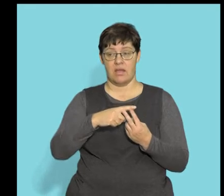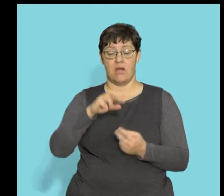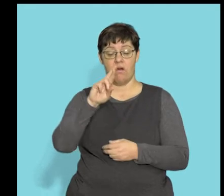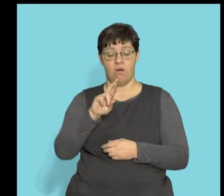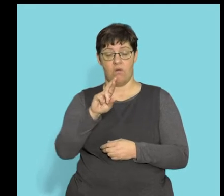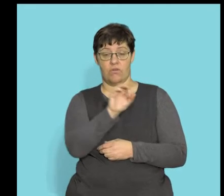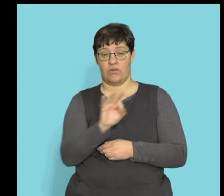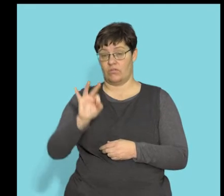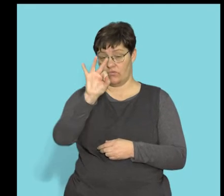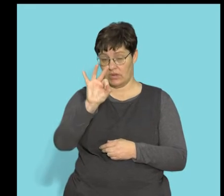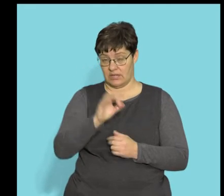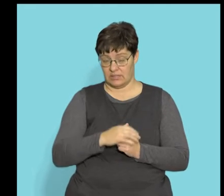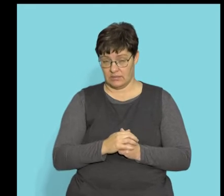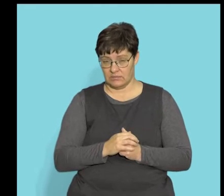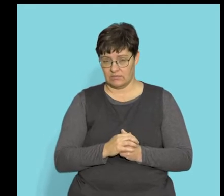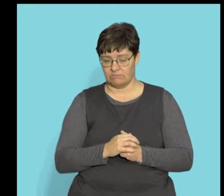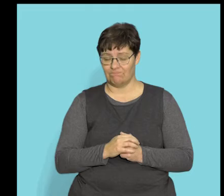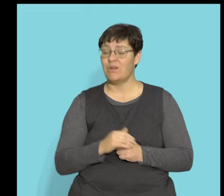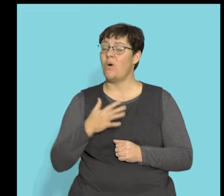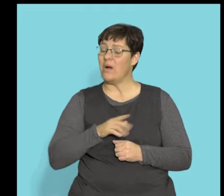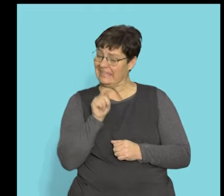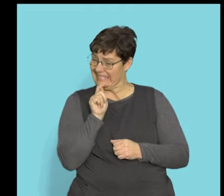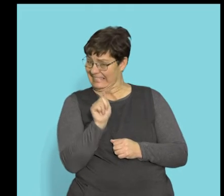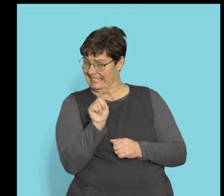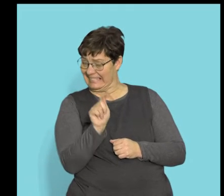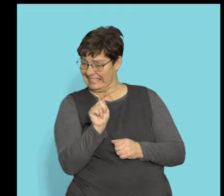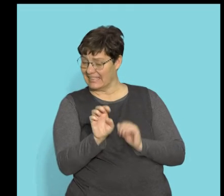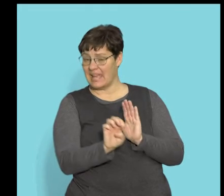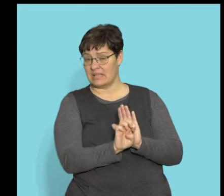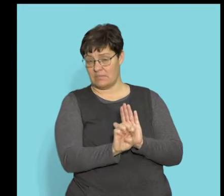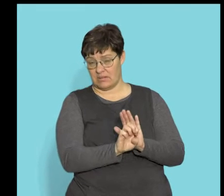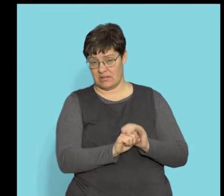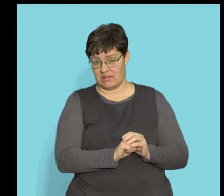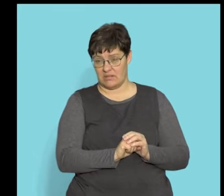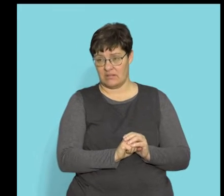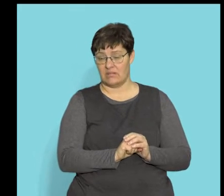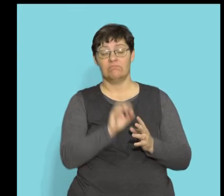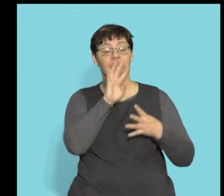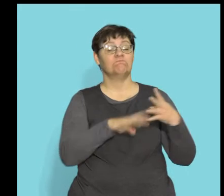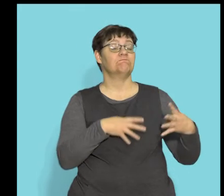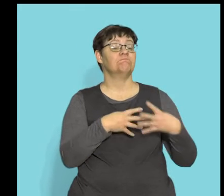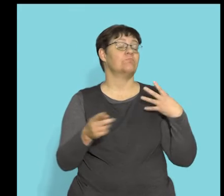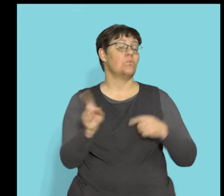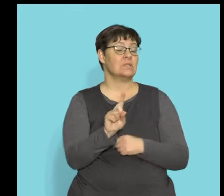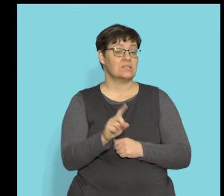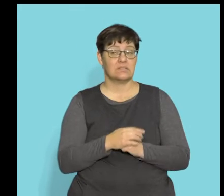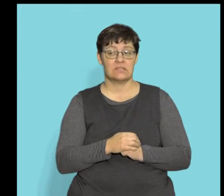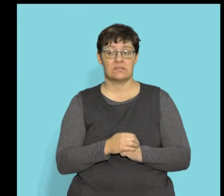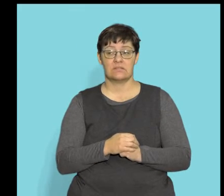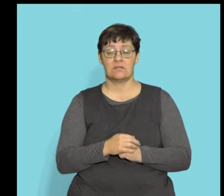r cubed. The things that I do want to point out for this particular example is that the formula is